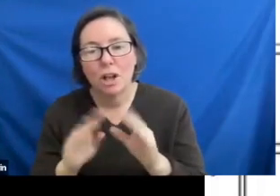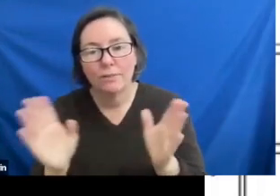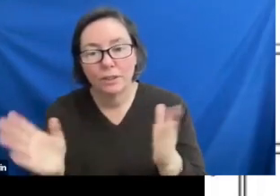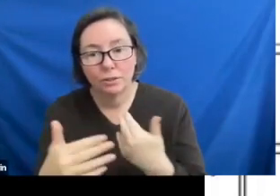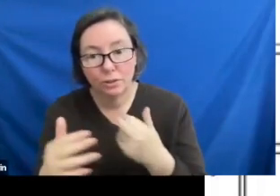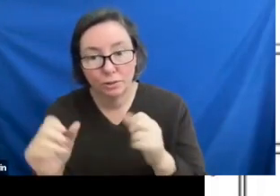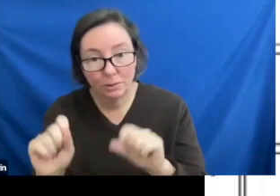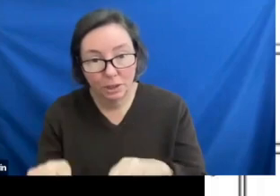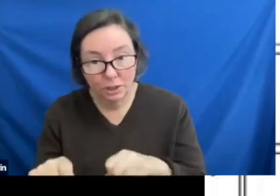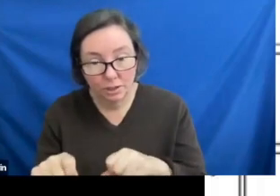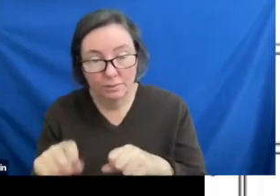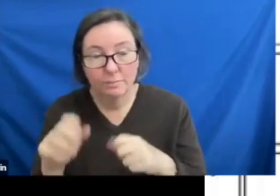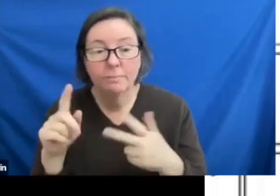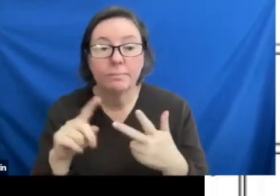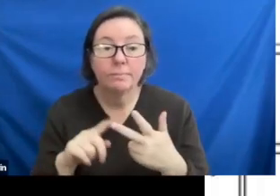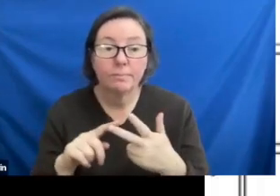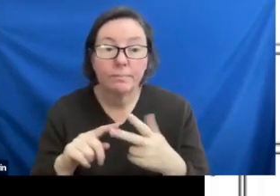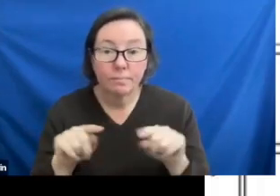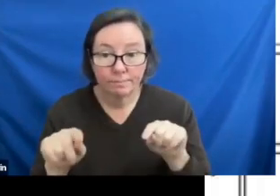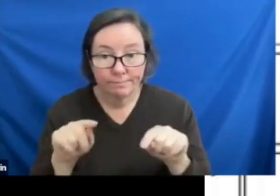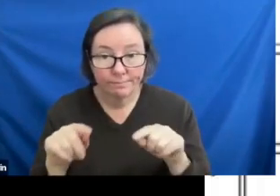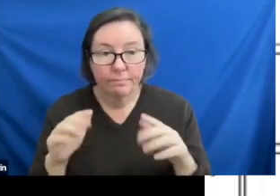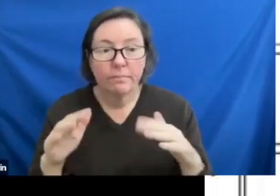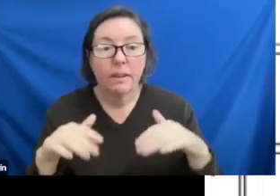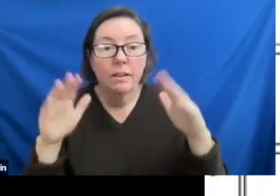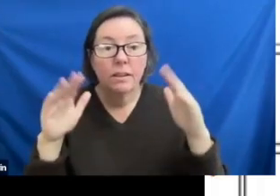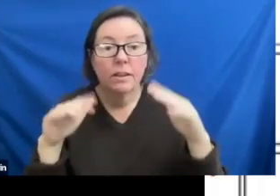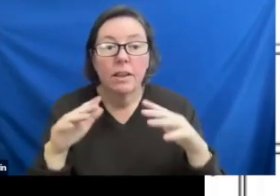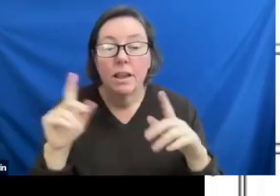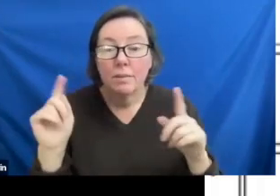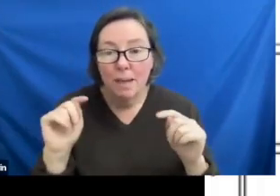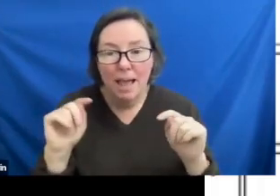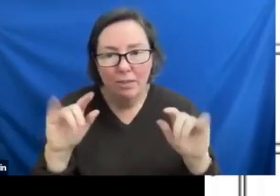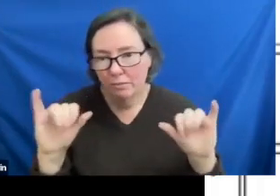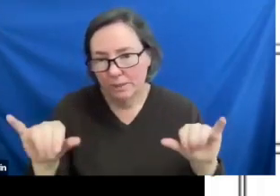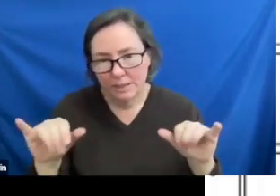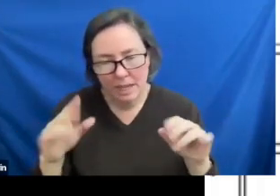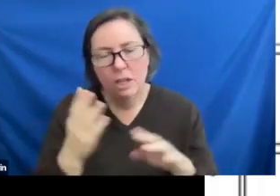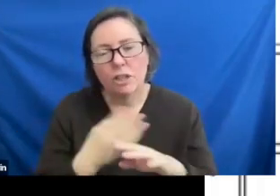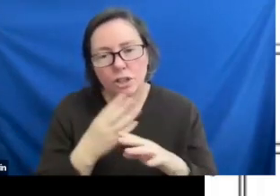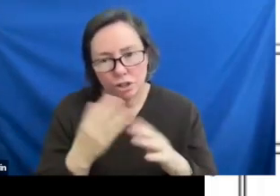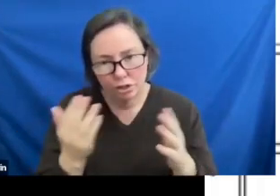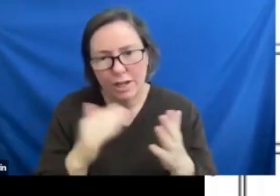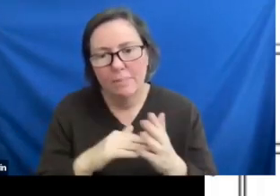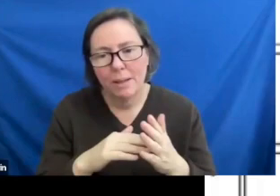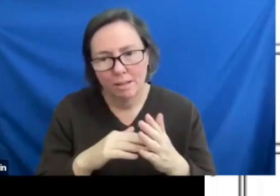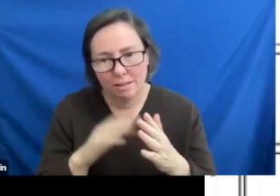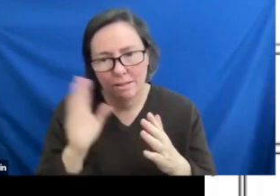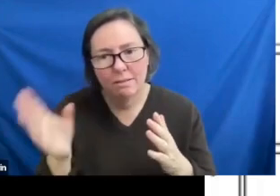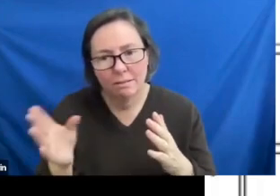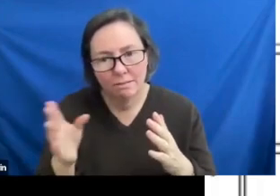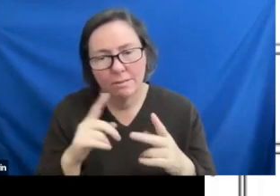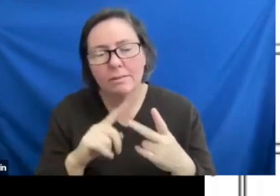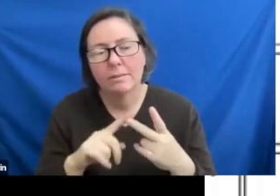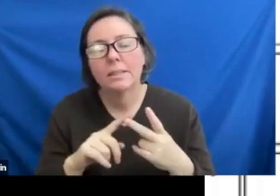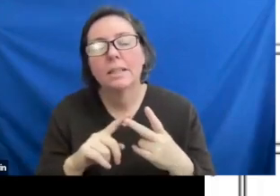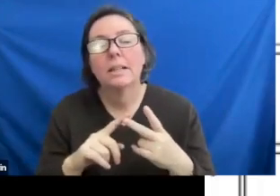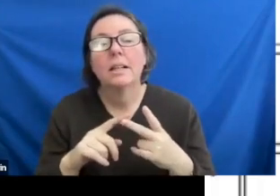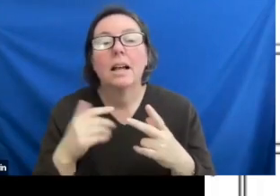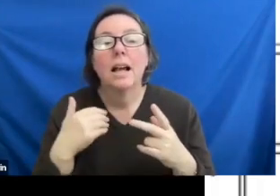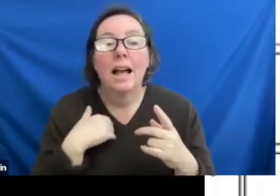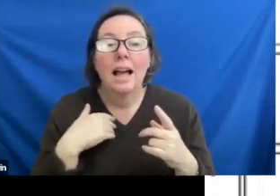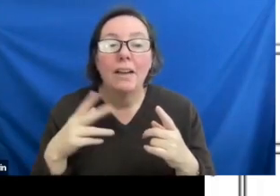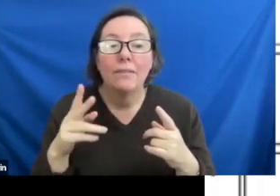Obviously, the bathrooms will stay. They'll all be rebuilt. We've got a pool manager's office that we could look to repurpose, a first